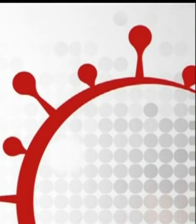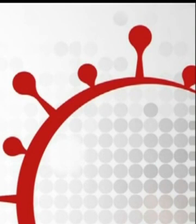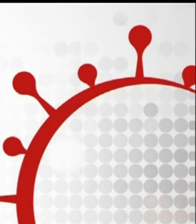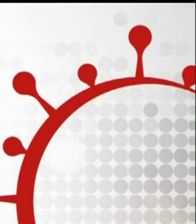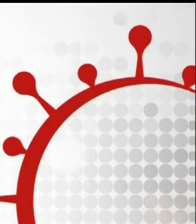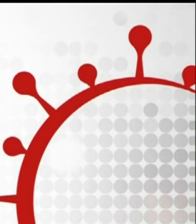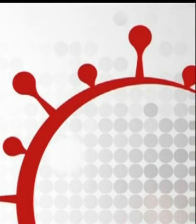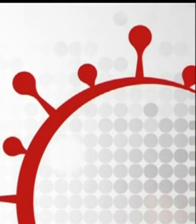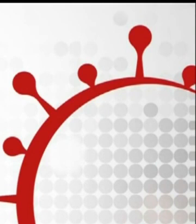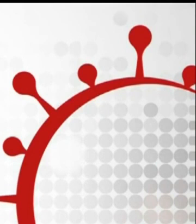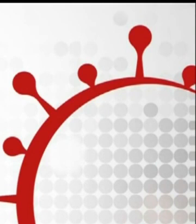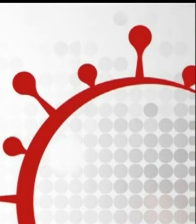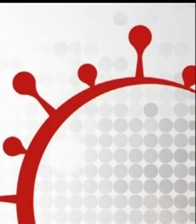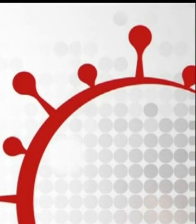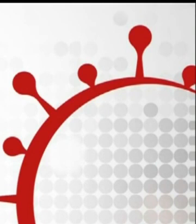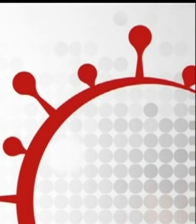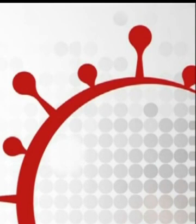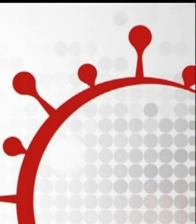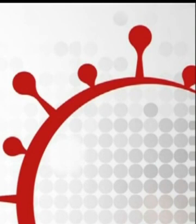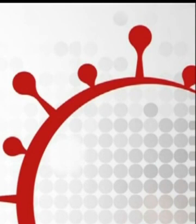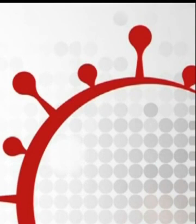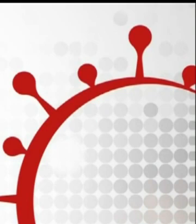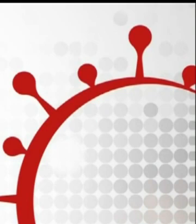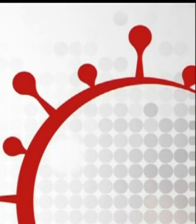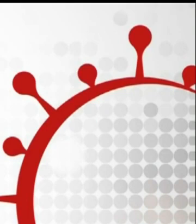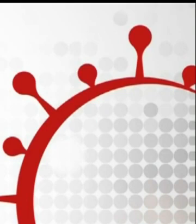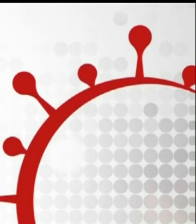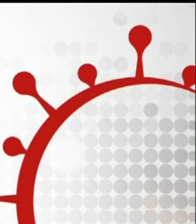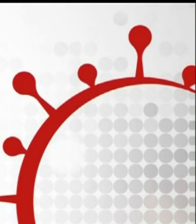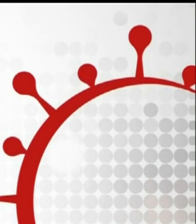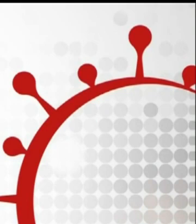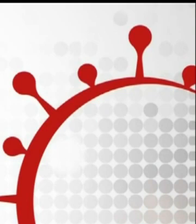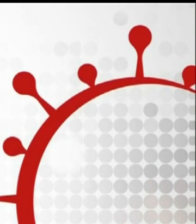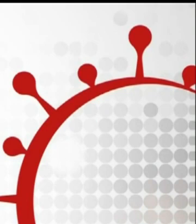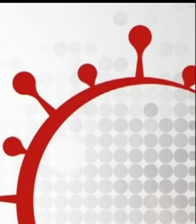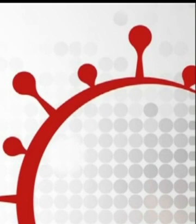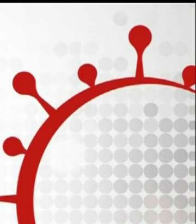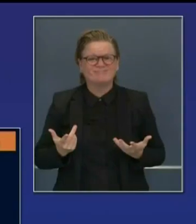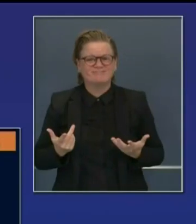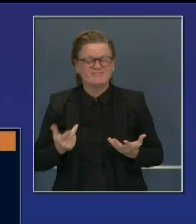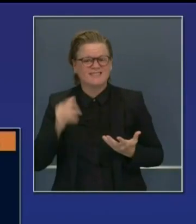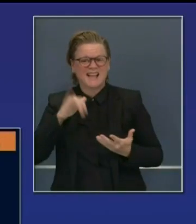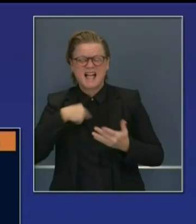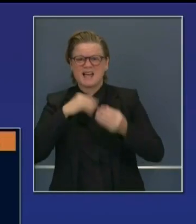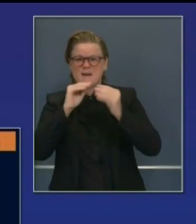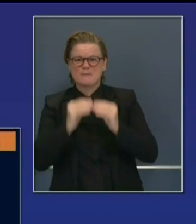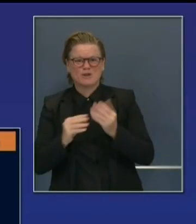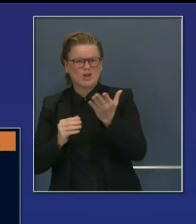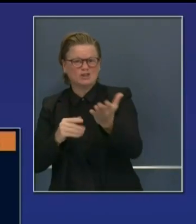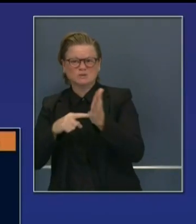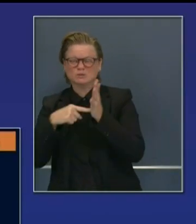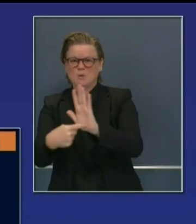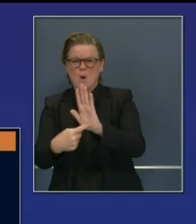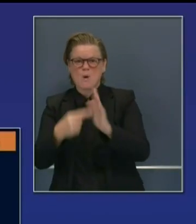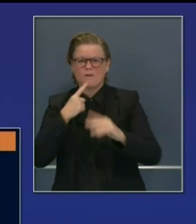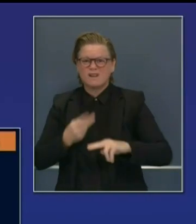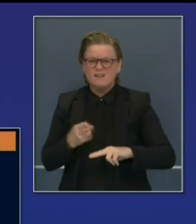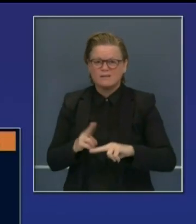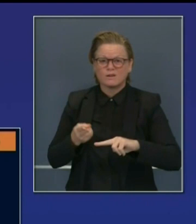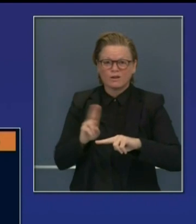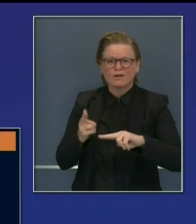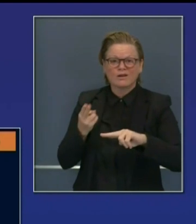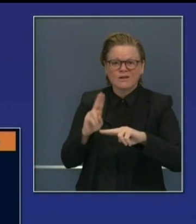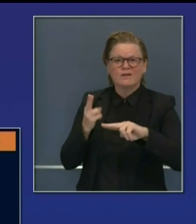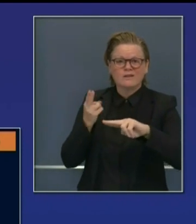to late December and be at 107% capacity by Christmas Eve. Case numbers that we've seen in the last week and